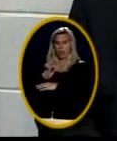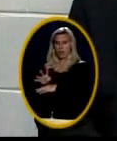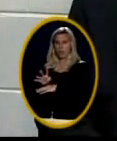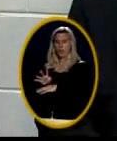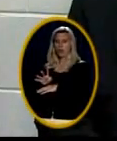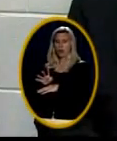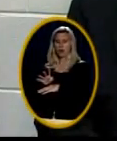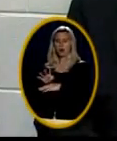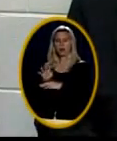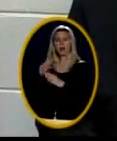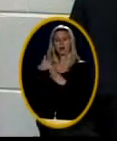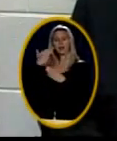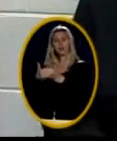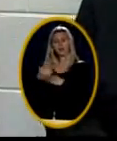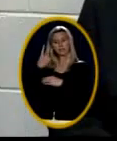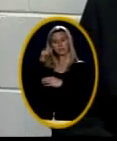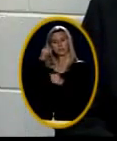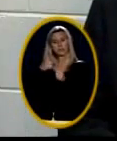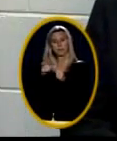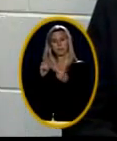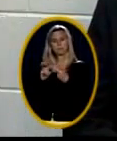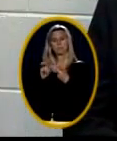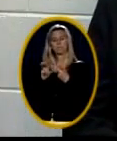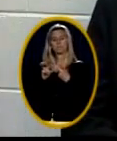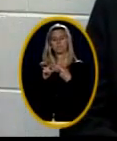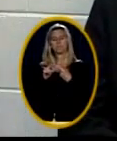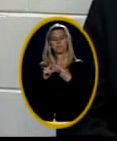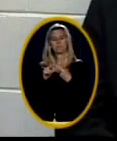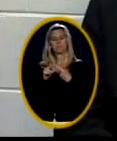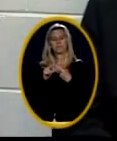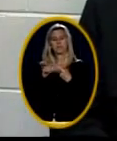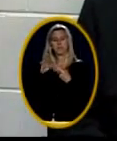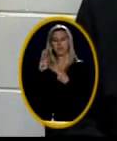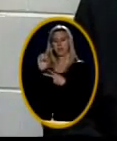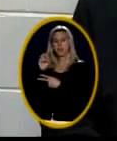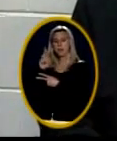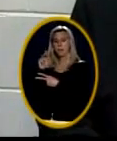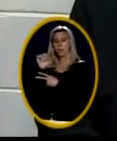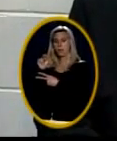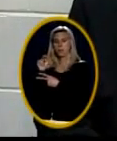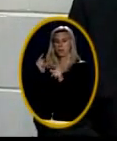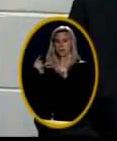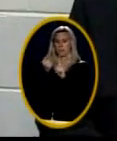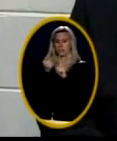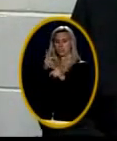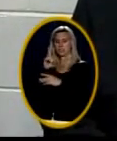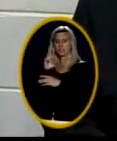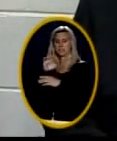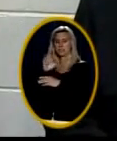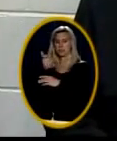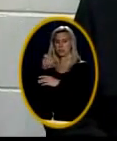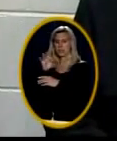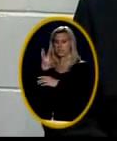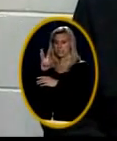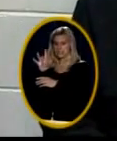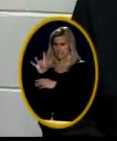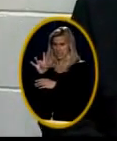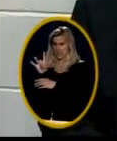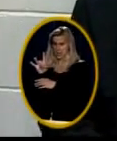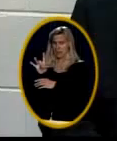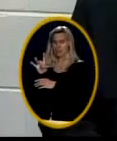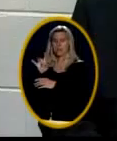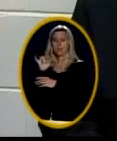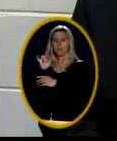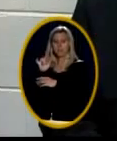course, the next one that comes to my mind is the Borman mission in December 68, which was an